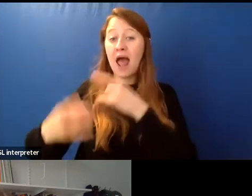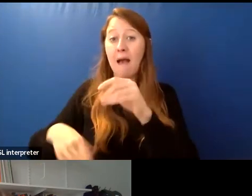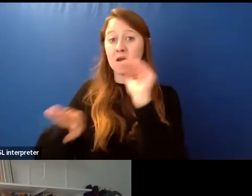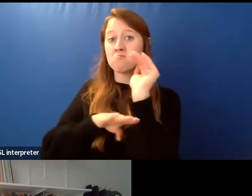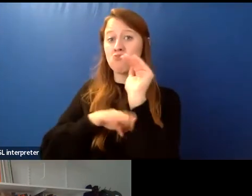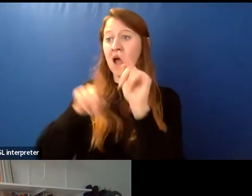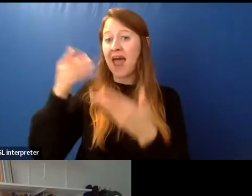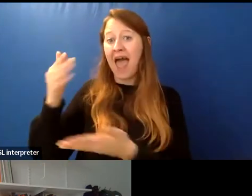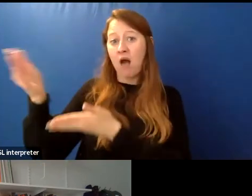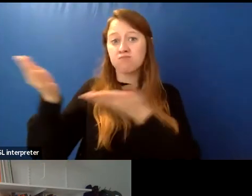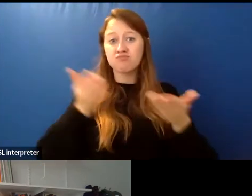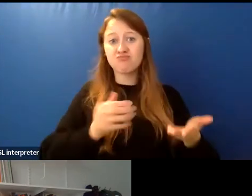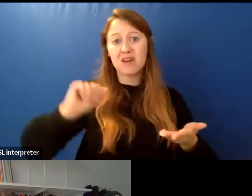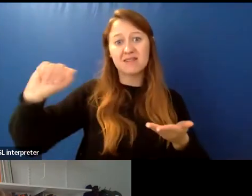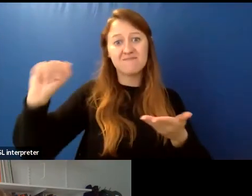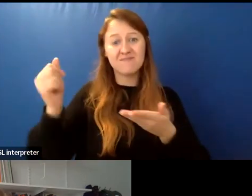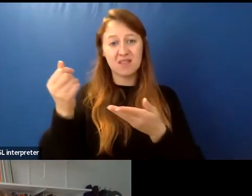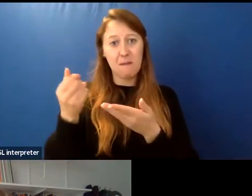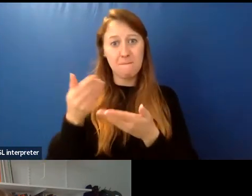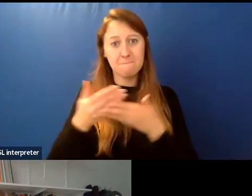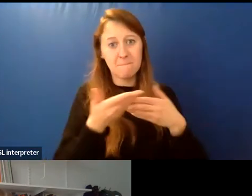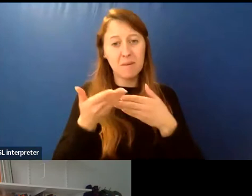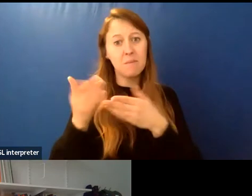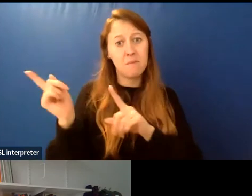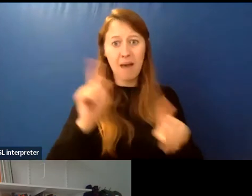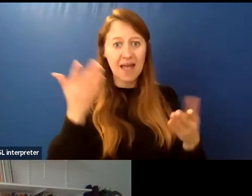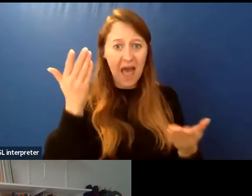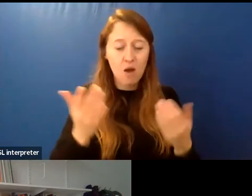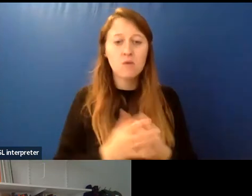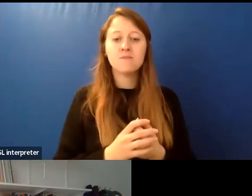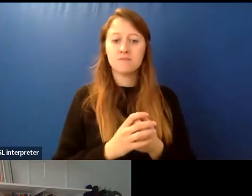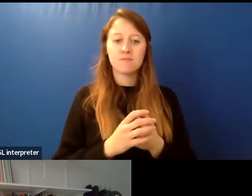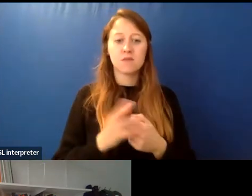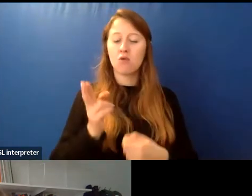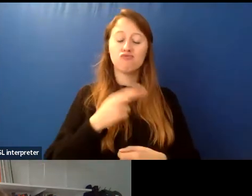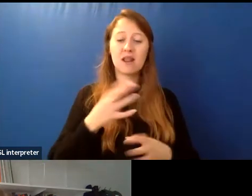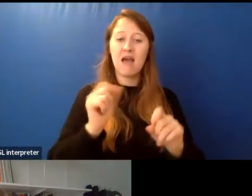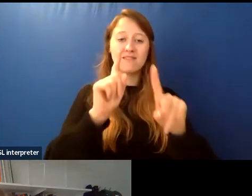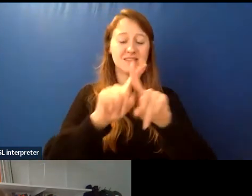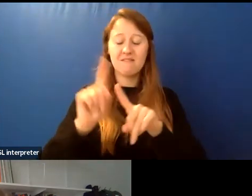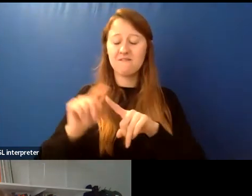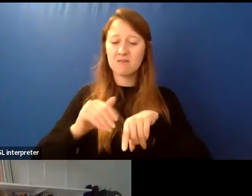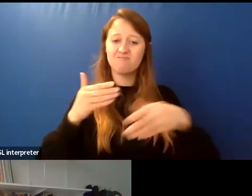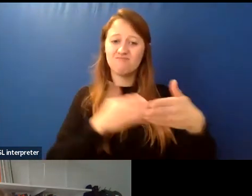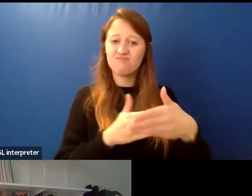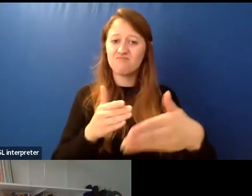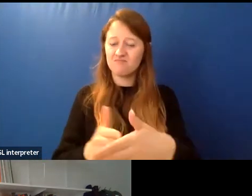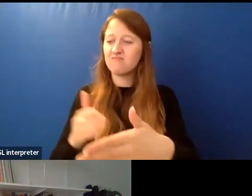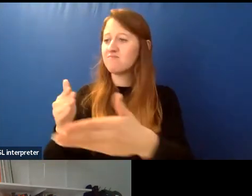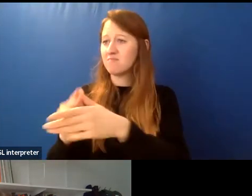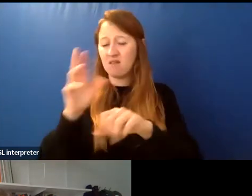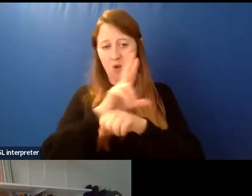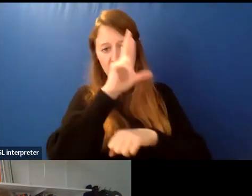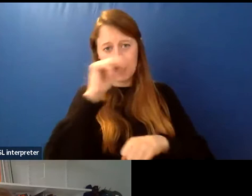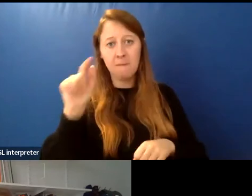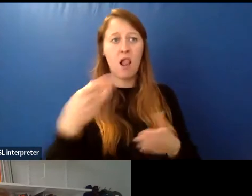travel for abortion. The biggest obstacles people face include, not having the money, not having the ability to get